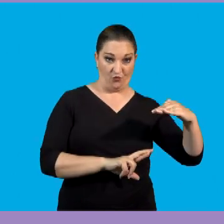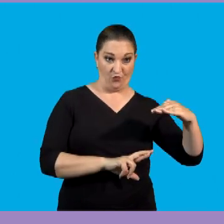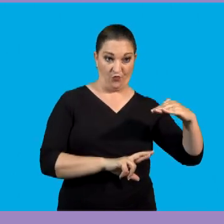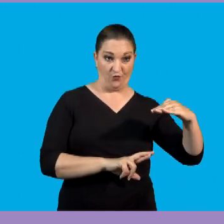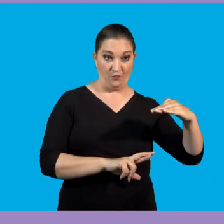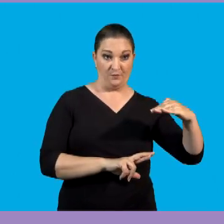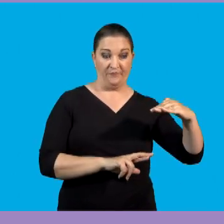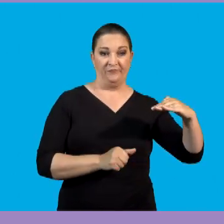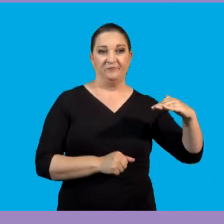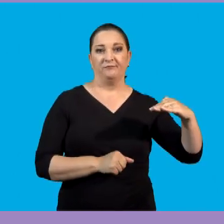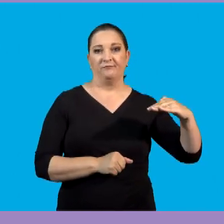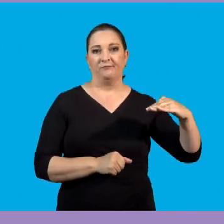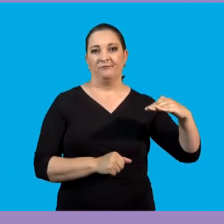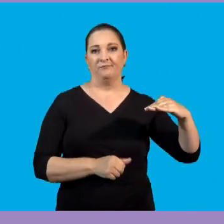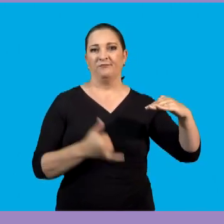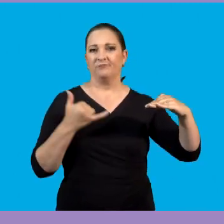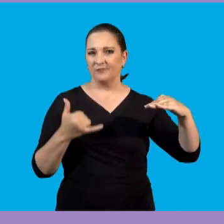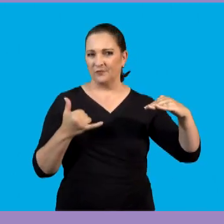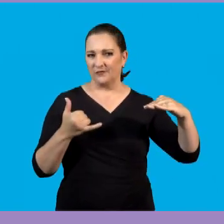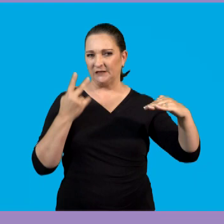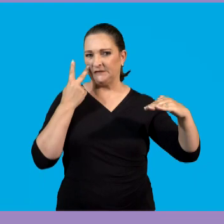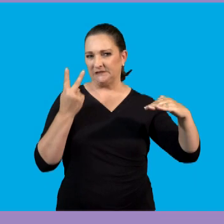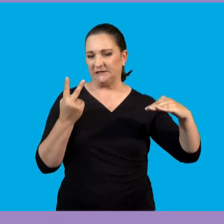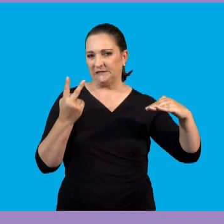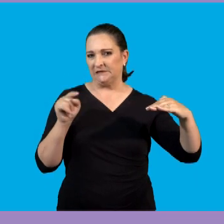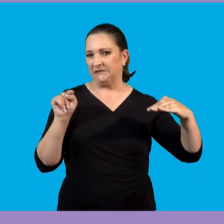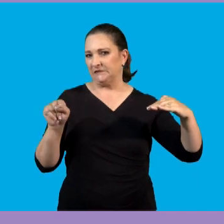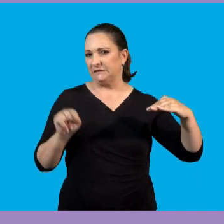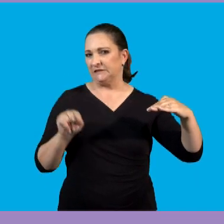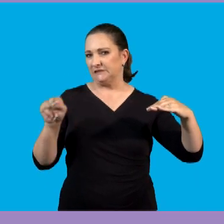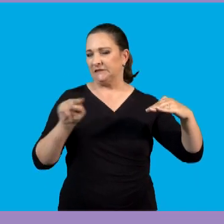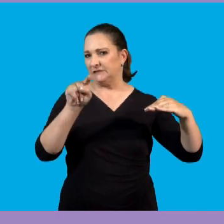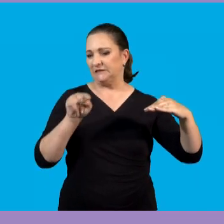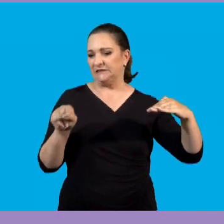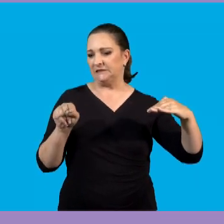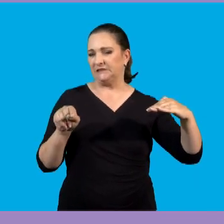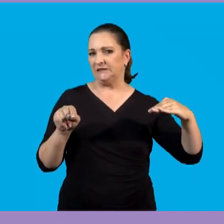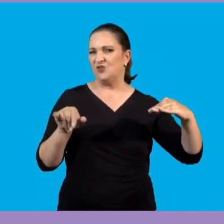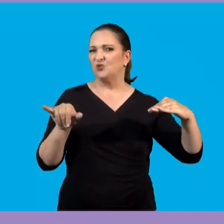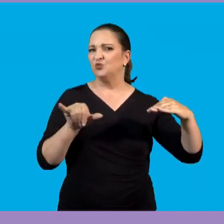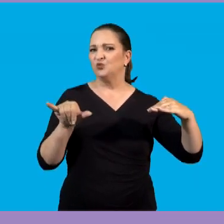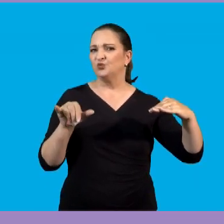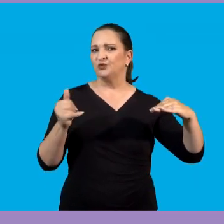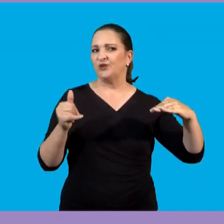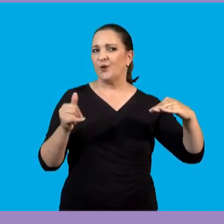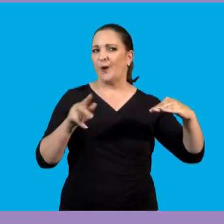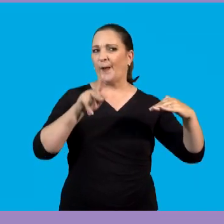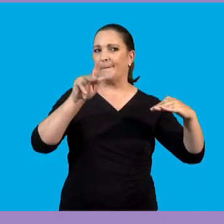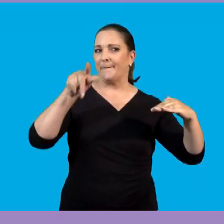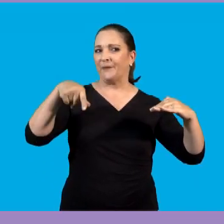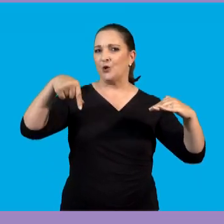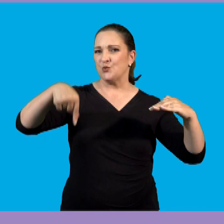QR. Now we need to make sure that we have the corresponding sides. So which side do you think corresponds